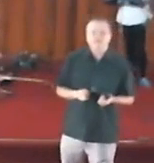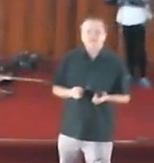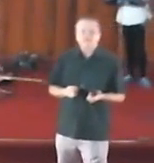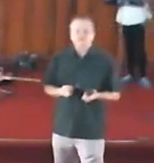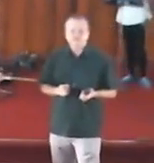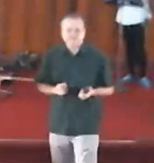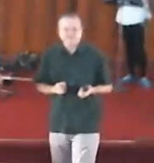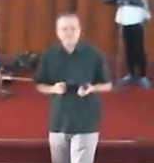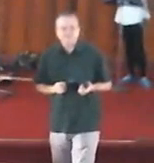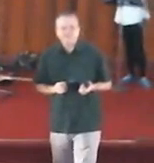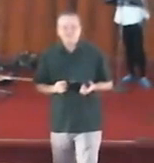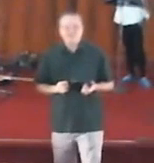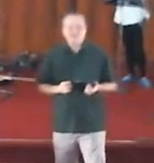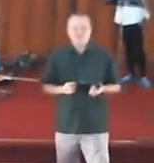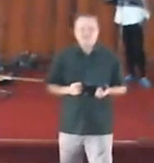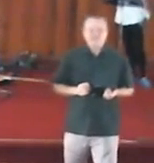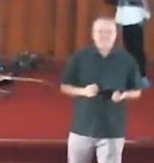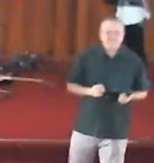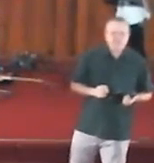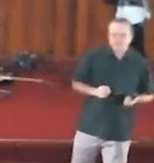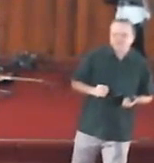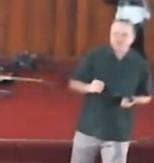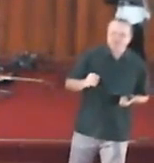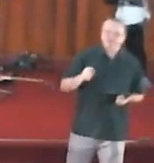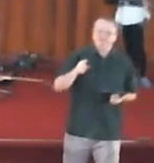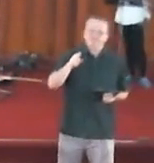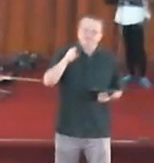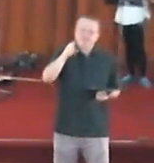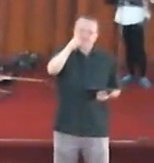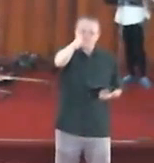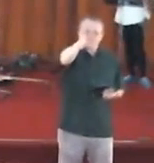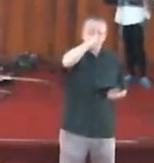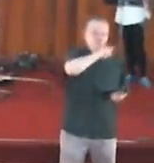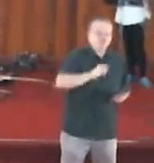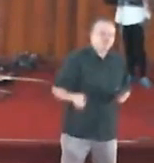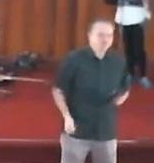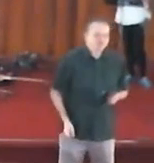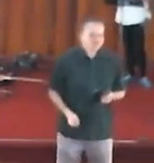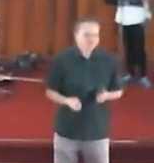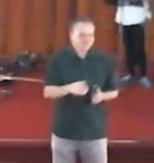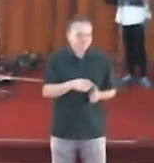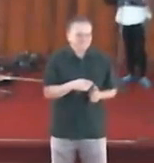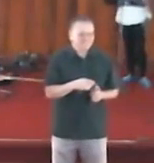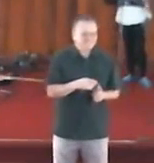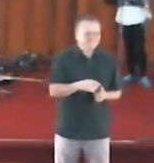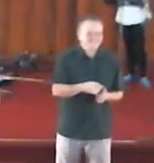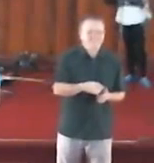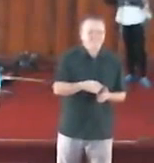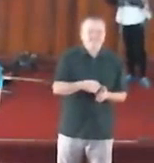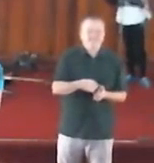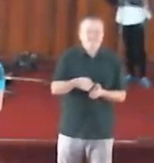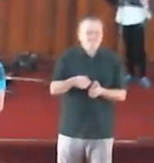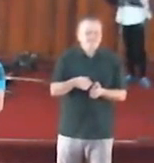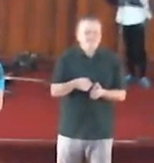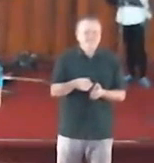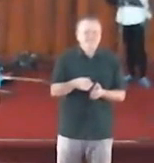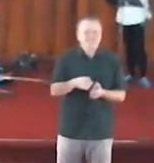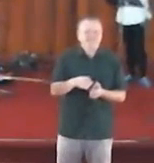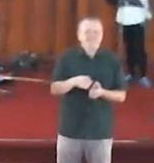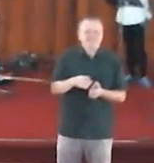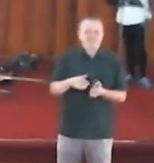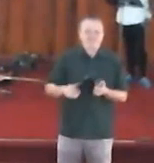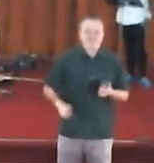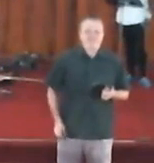that is blocking the Holy Spirit. Y el objetivo es que abramos ese tubo. And our objective today is to open that